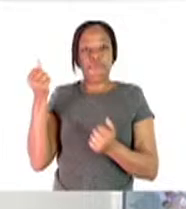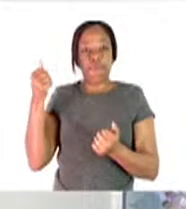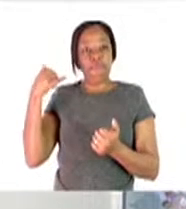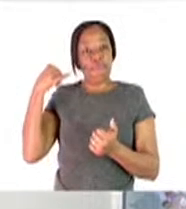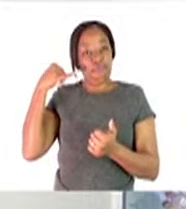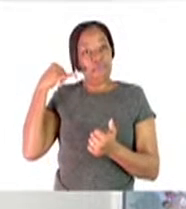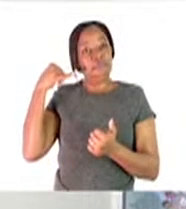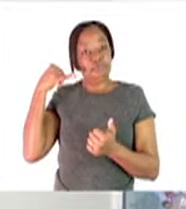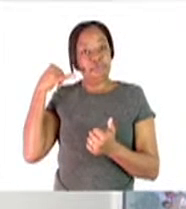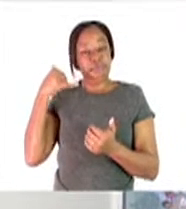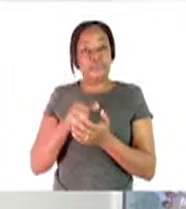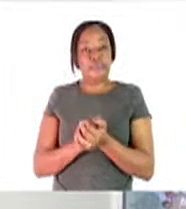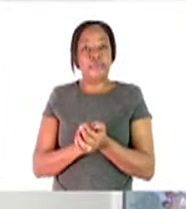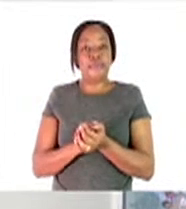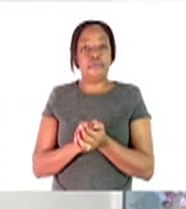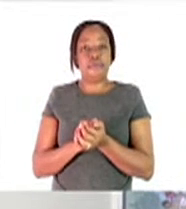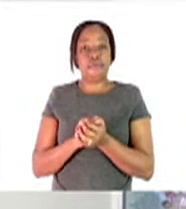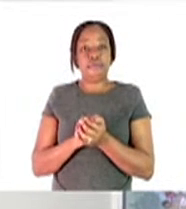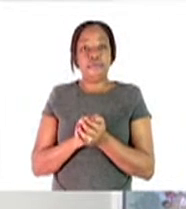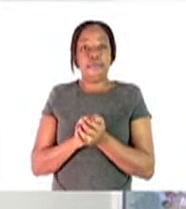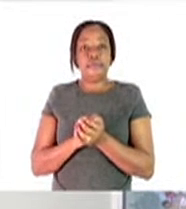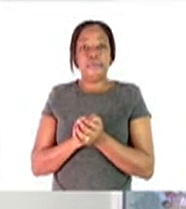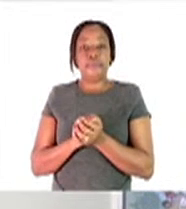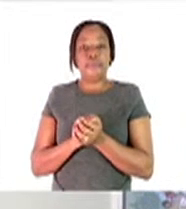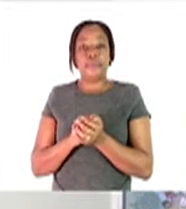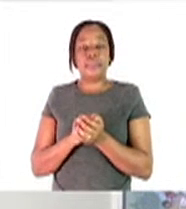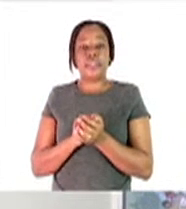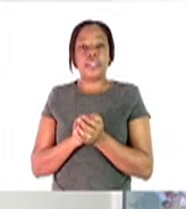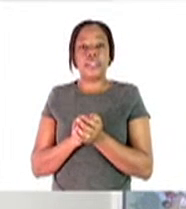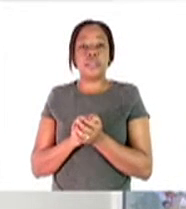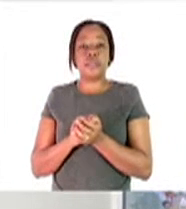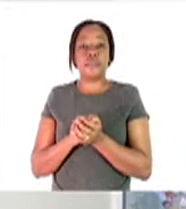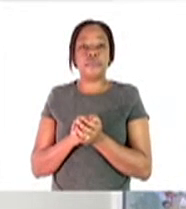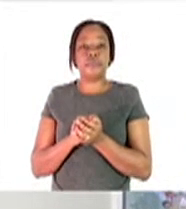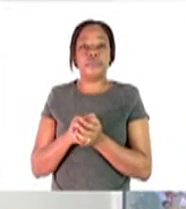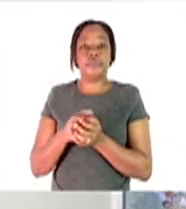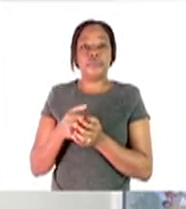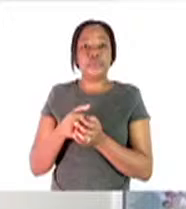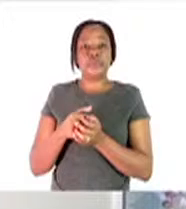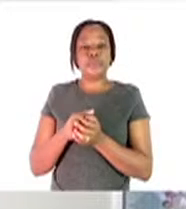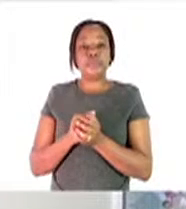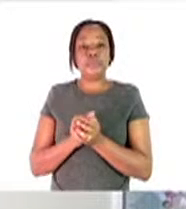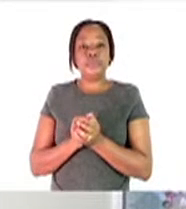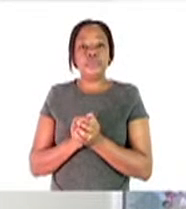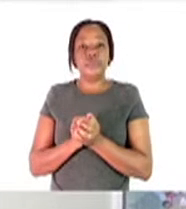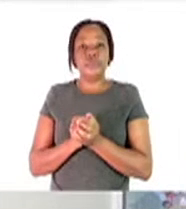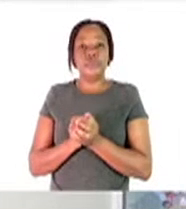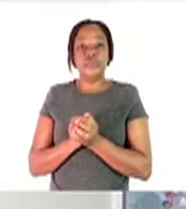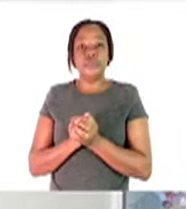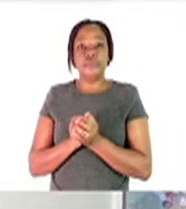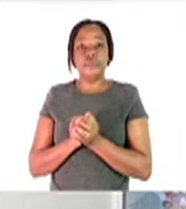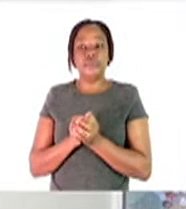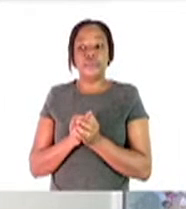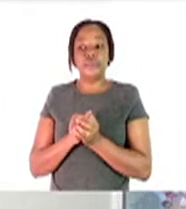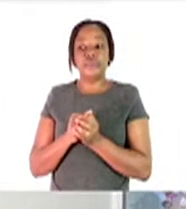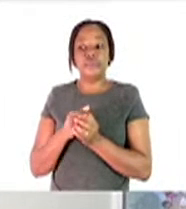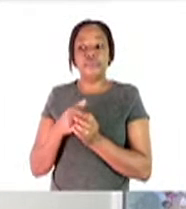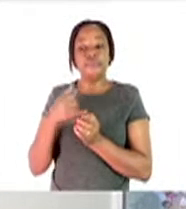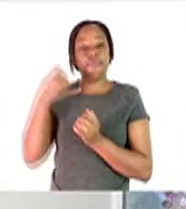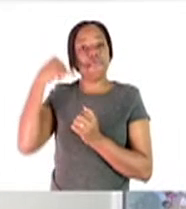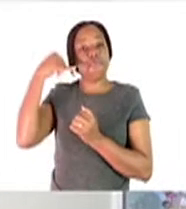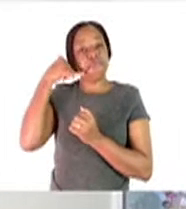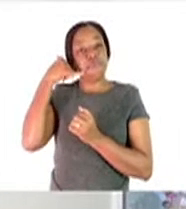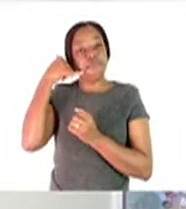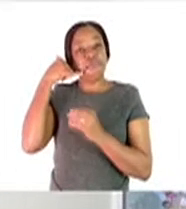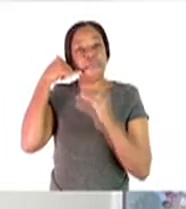And I have this, which I put on my ear when I talk. I cannot